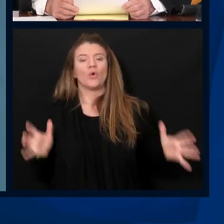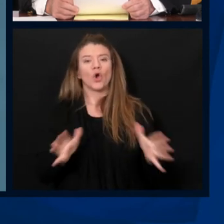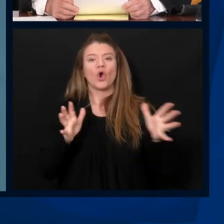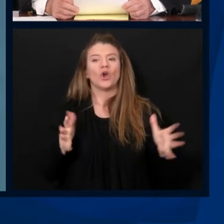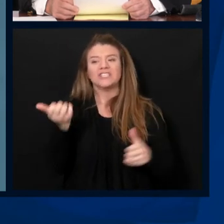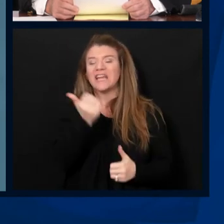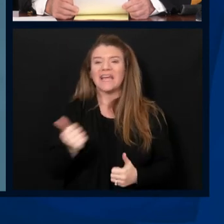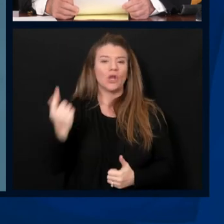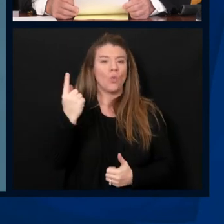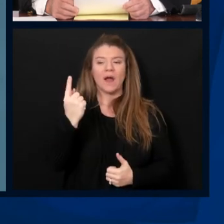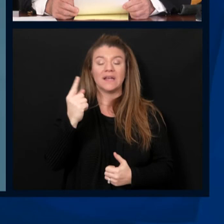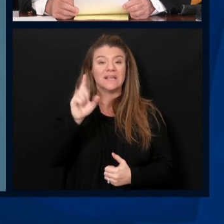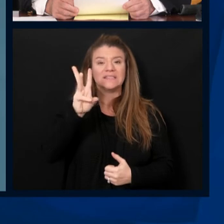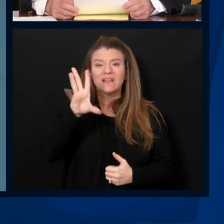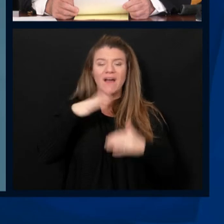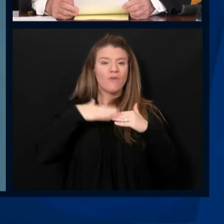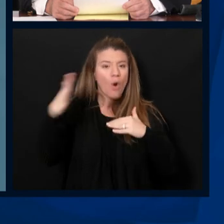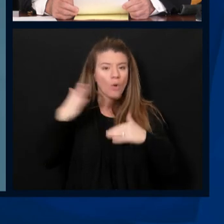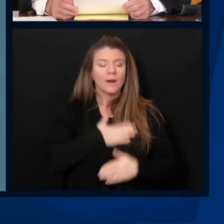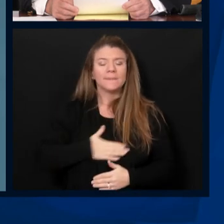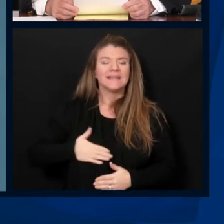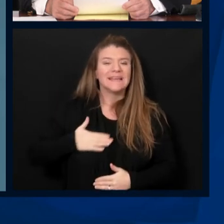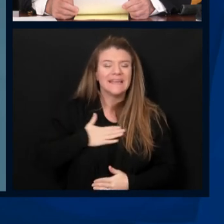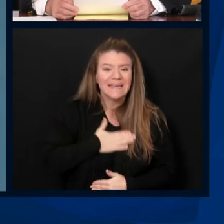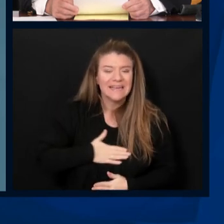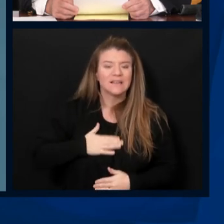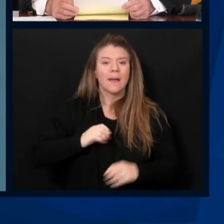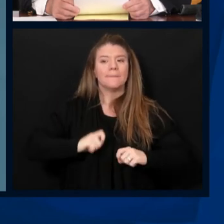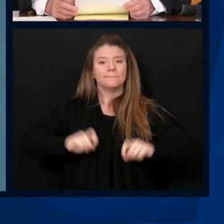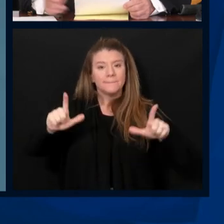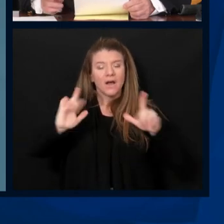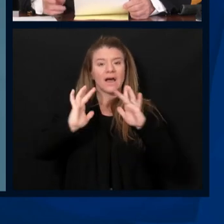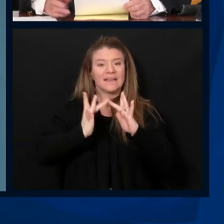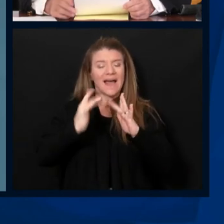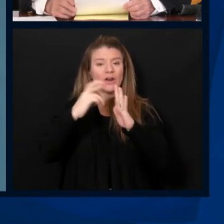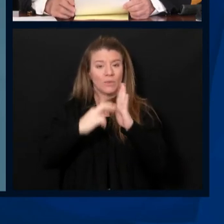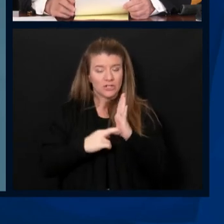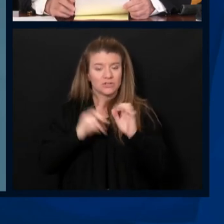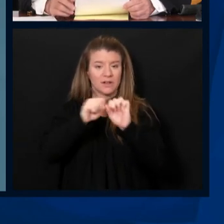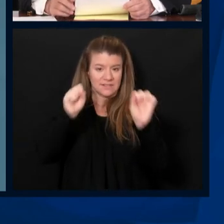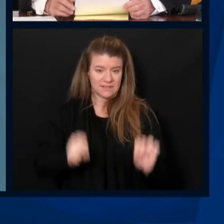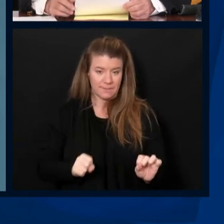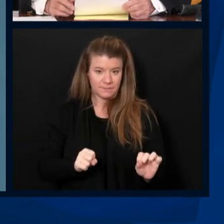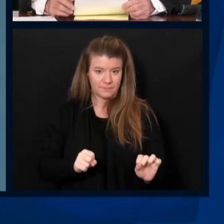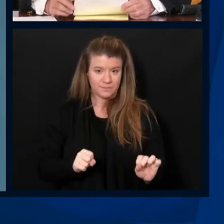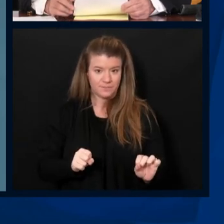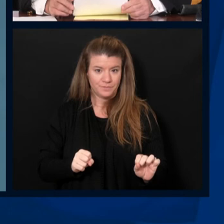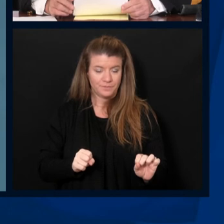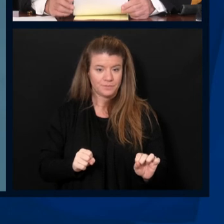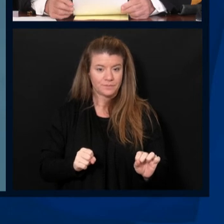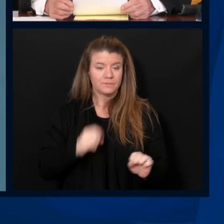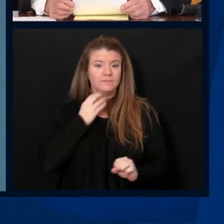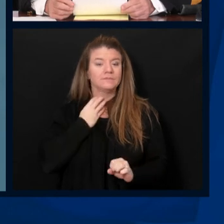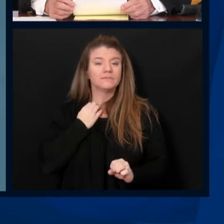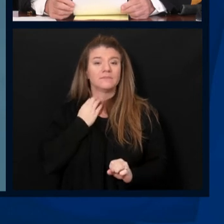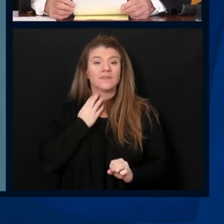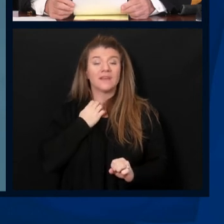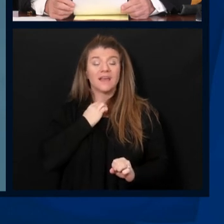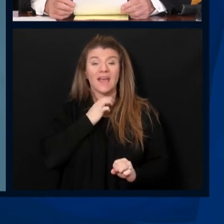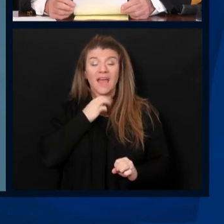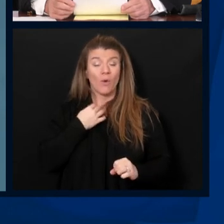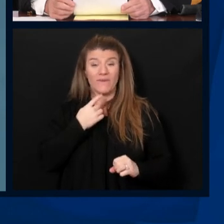anyone 65 and older to go online to register into this system. And naturally, over and over, we've said